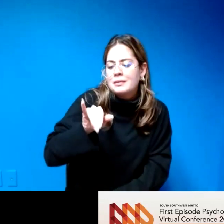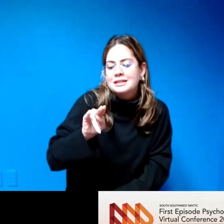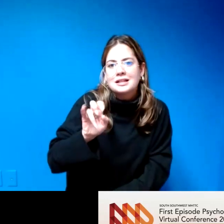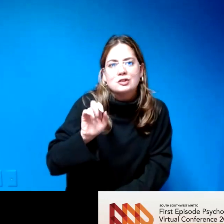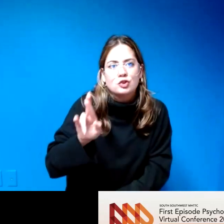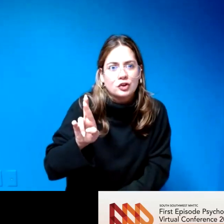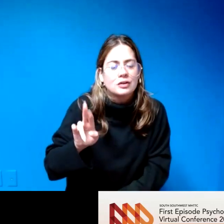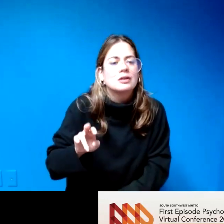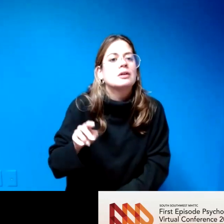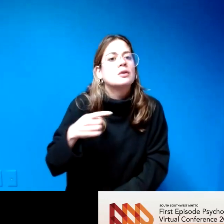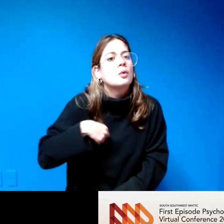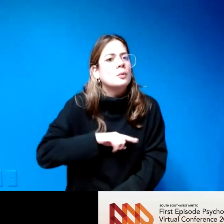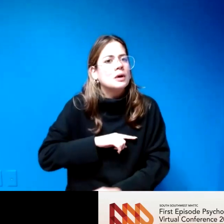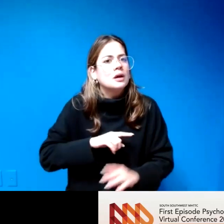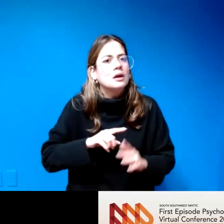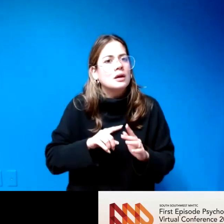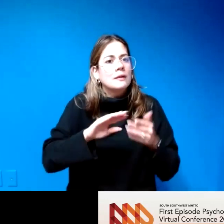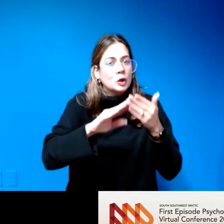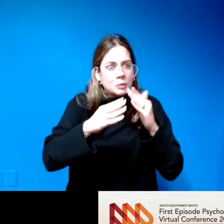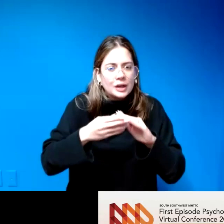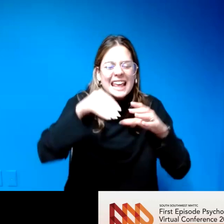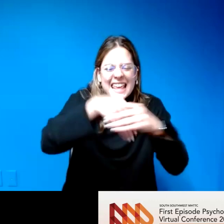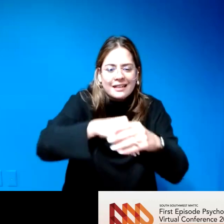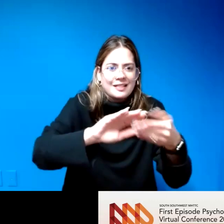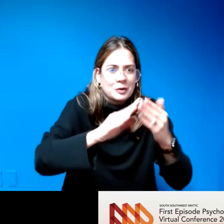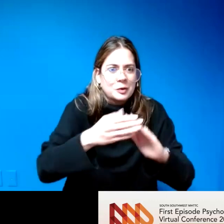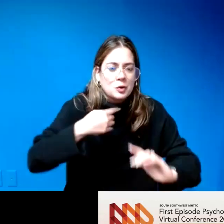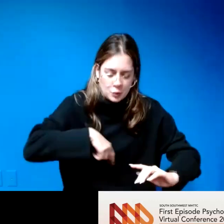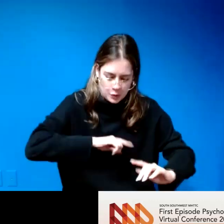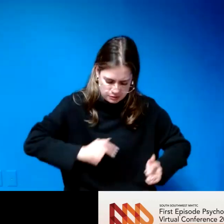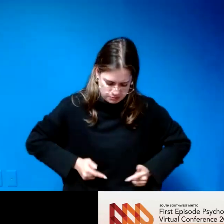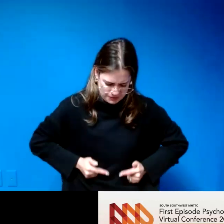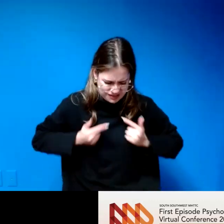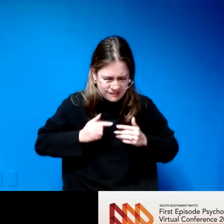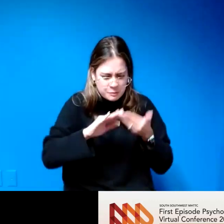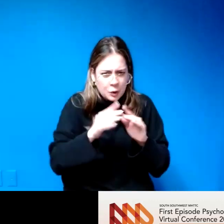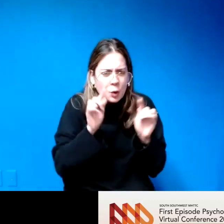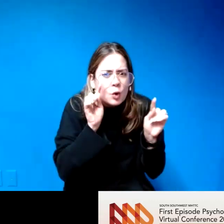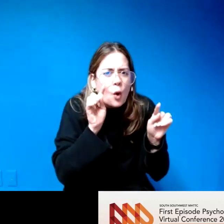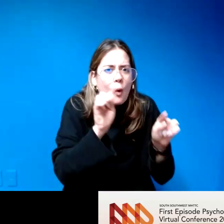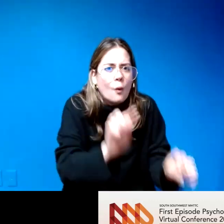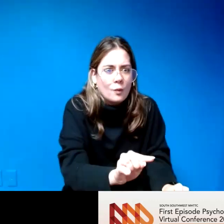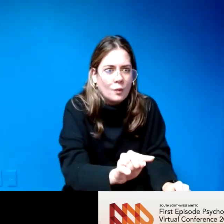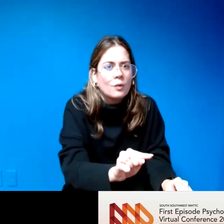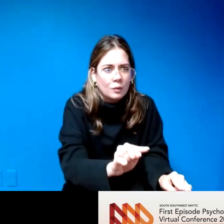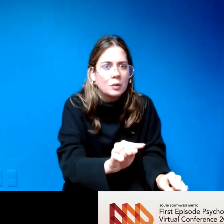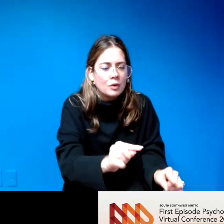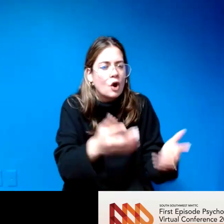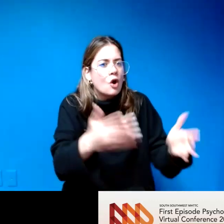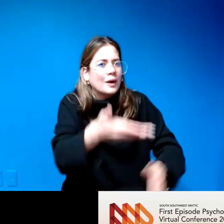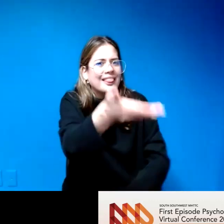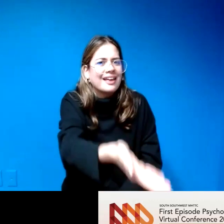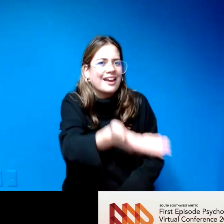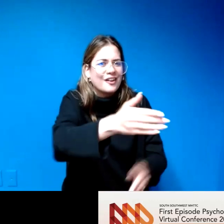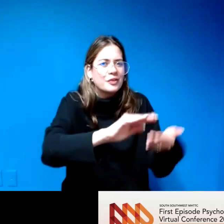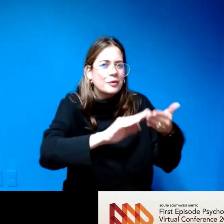we started living Epicenter, living our clinic, and going to places that already exist in the community